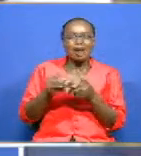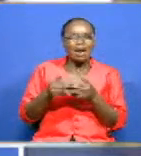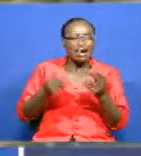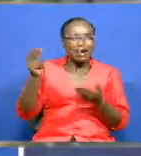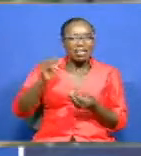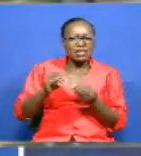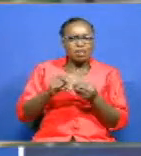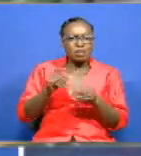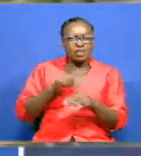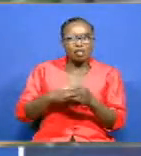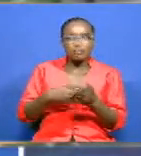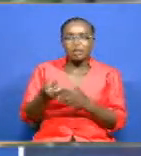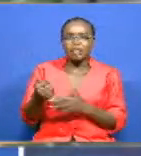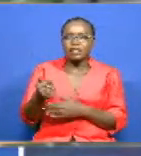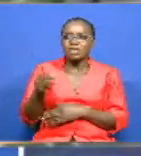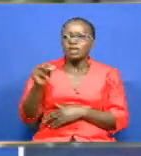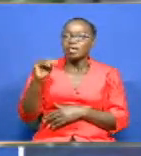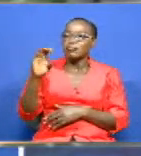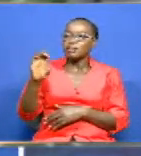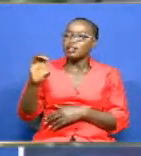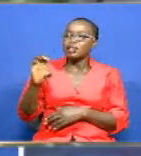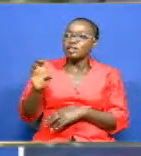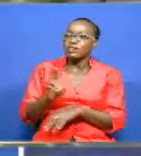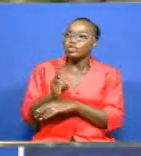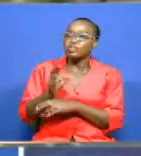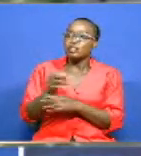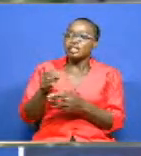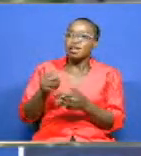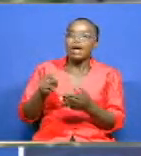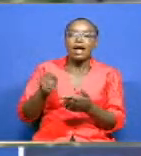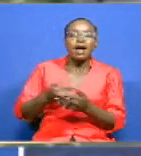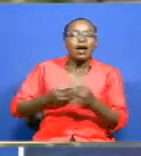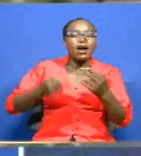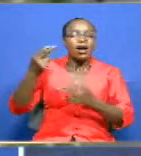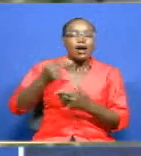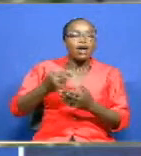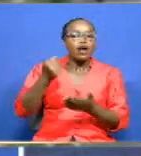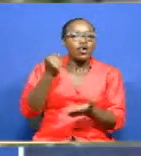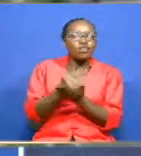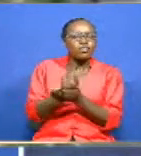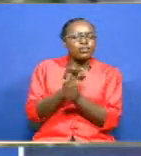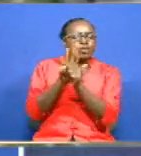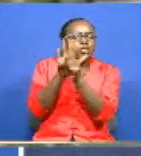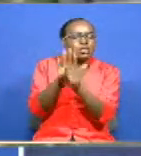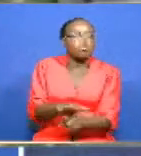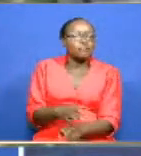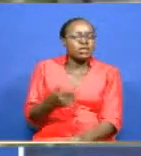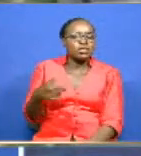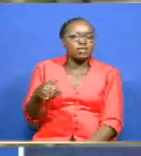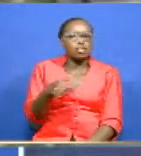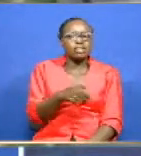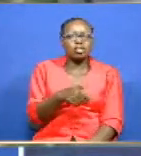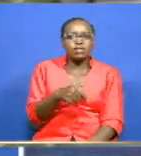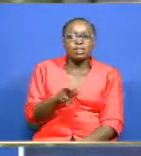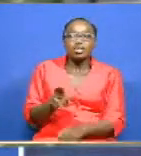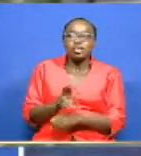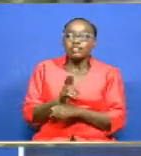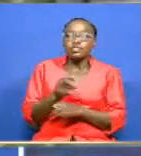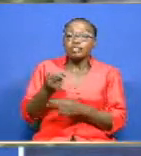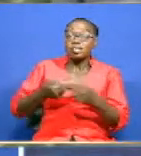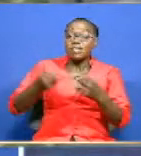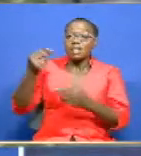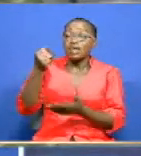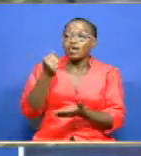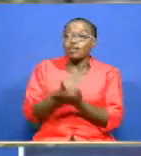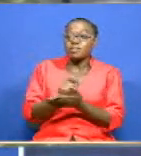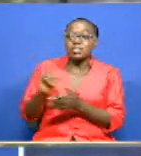procurements. The MP uses the higher officers to intimidate. He uses the higher officers